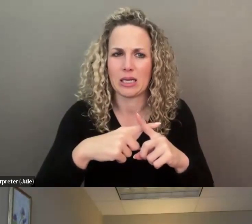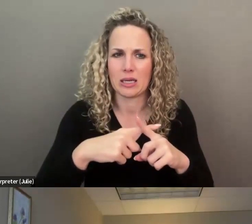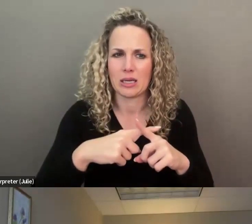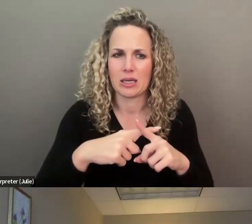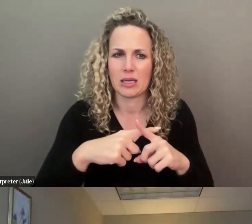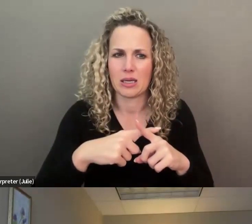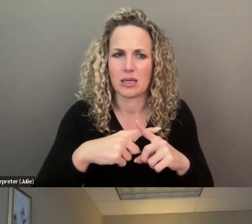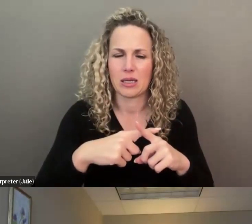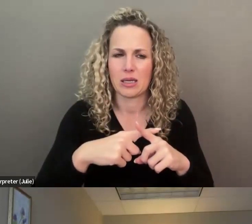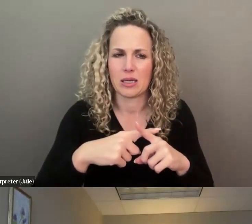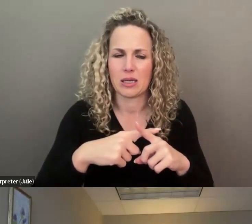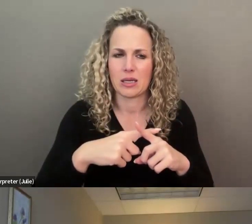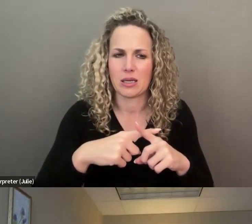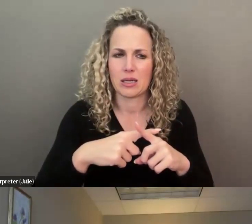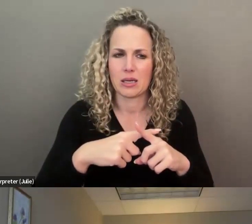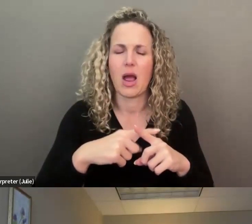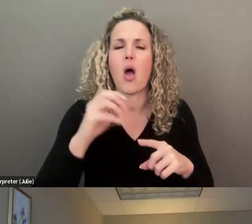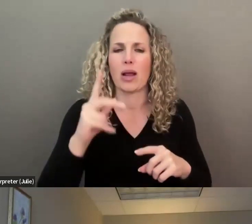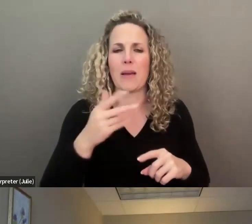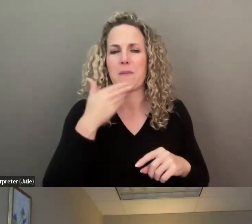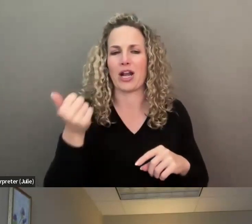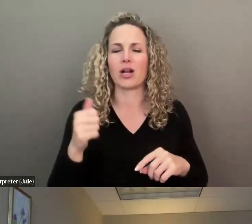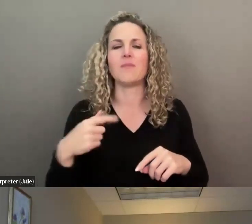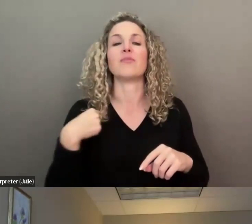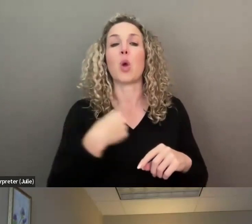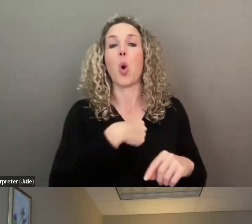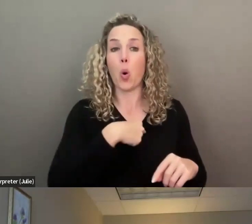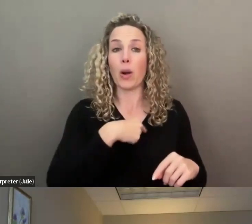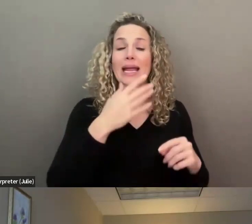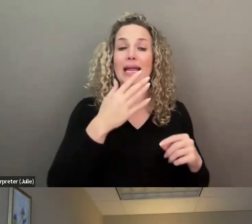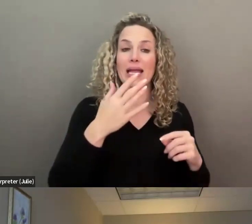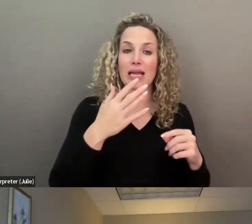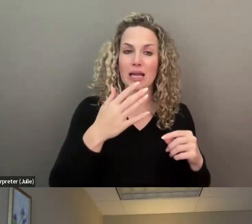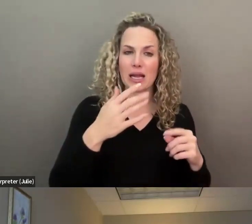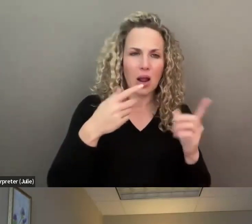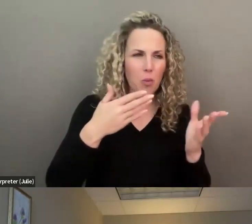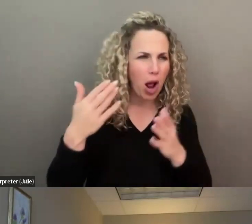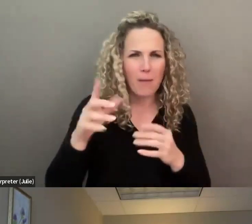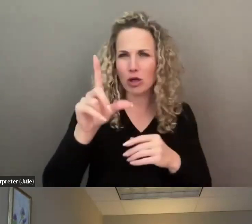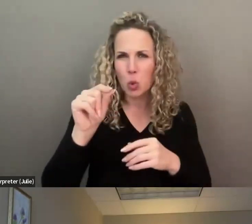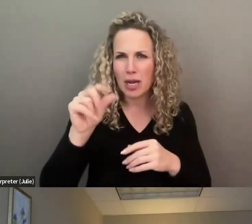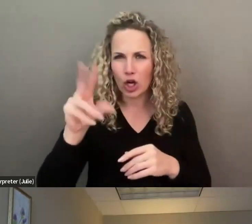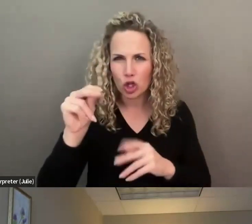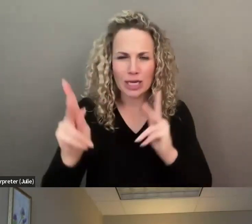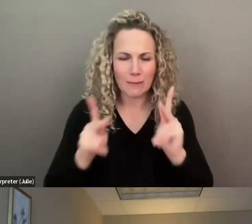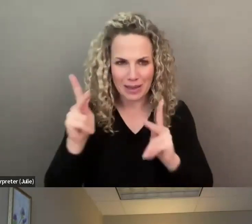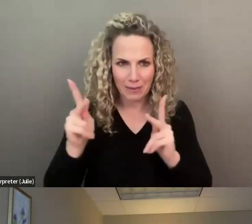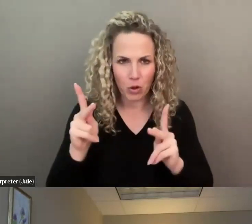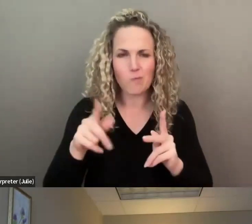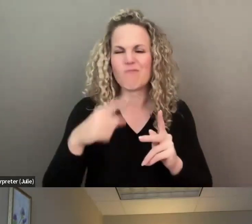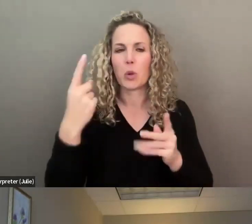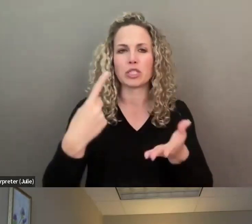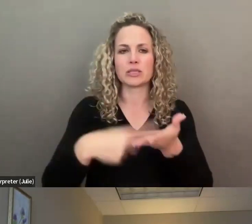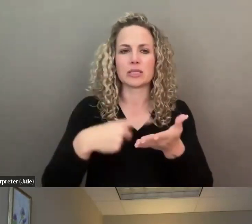So we literally brought together probably 20, 30 people and just discuss what